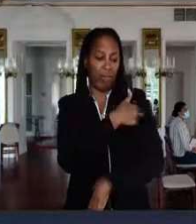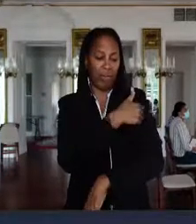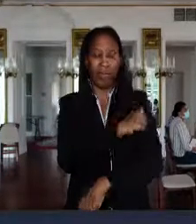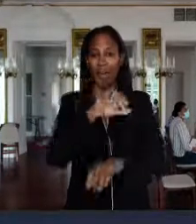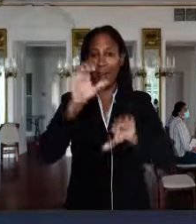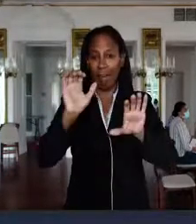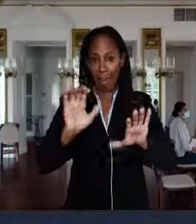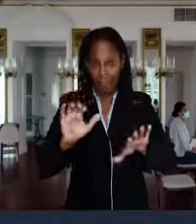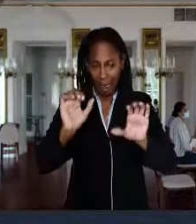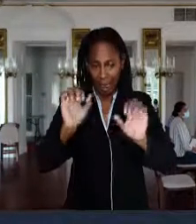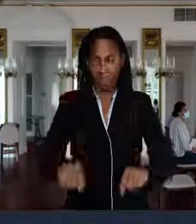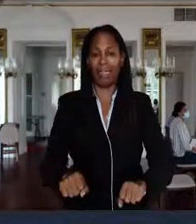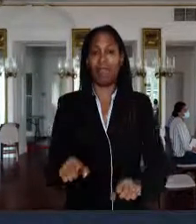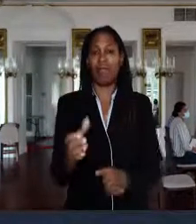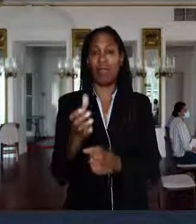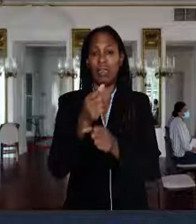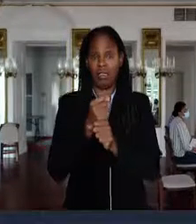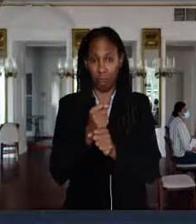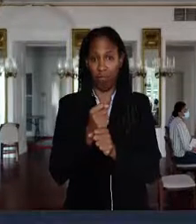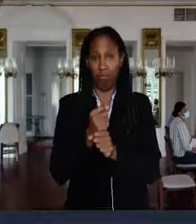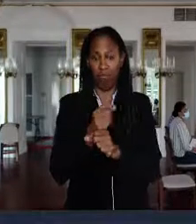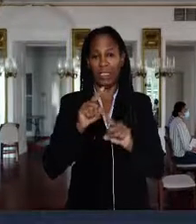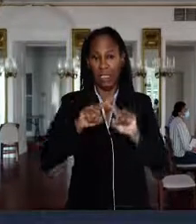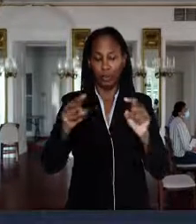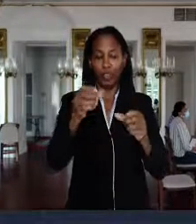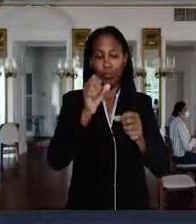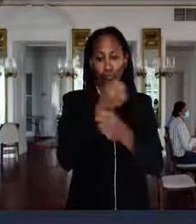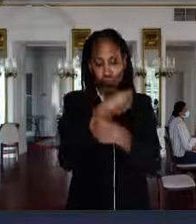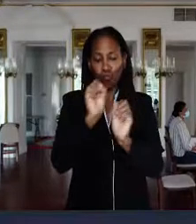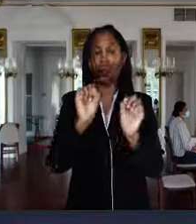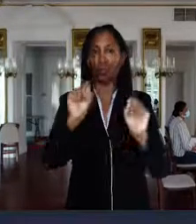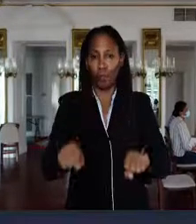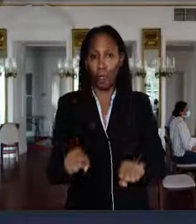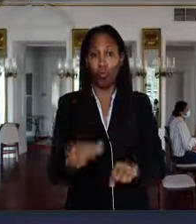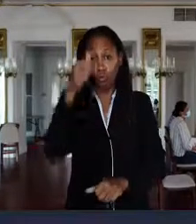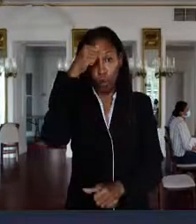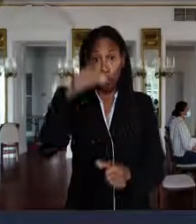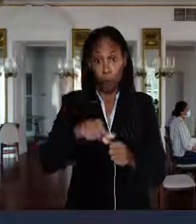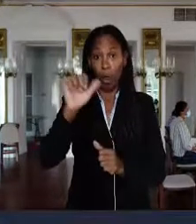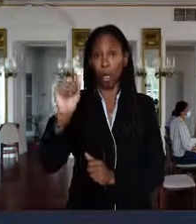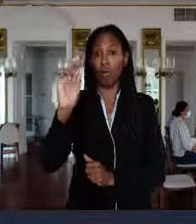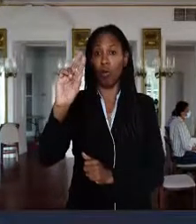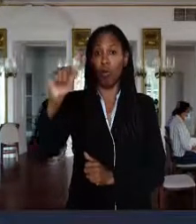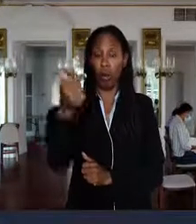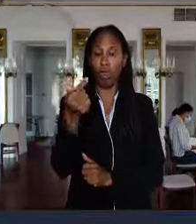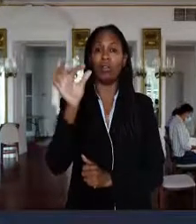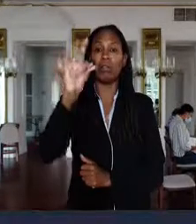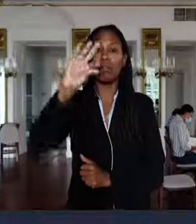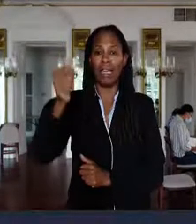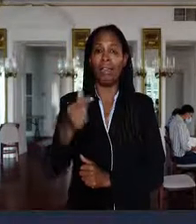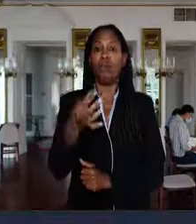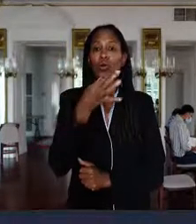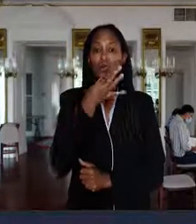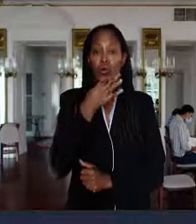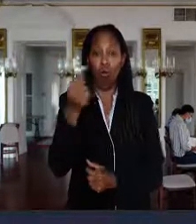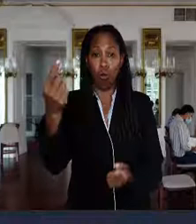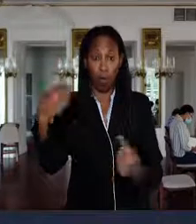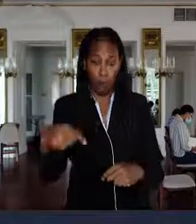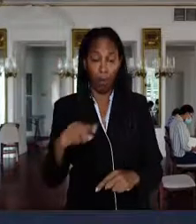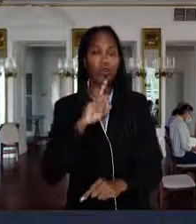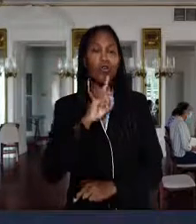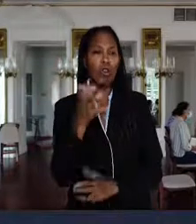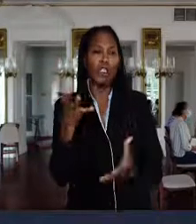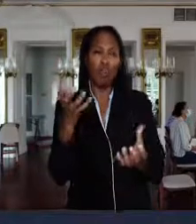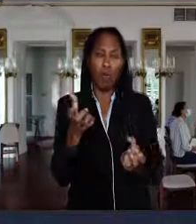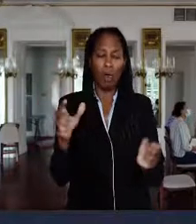office in St. John. Remember, August 9th is going to be here before you know it, so please, we want to have a real